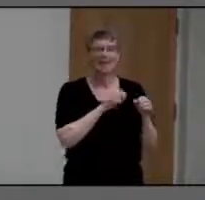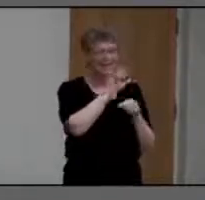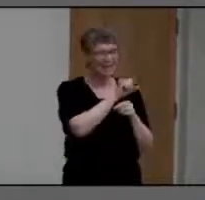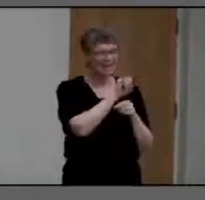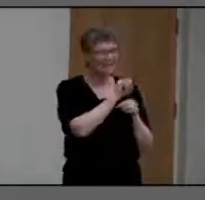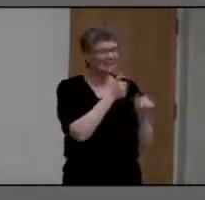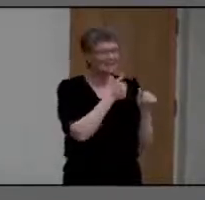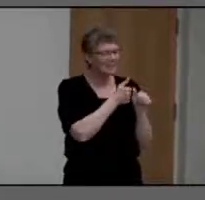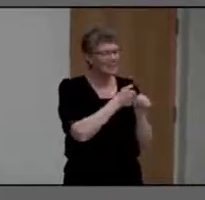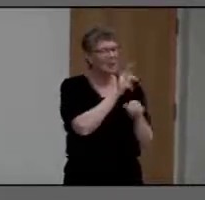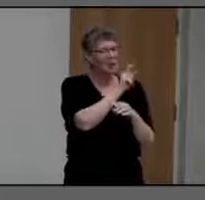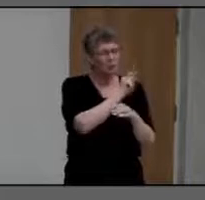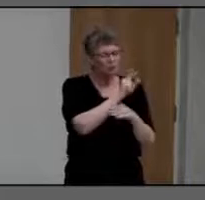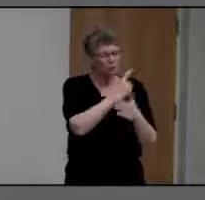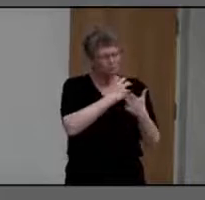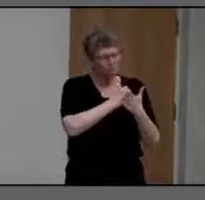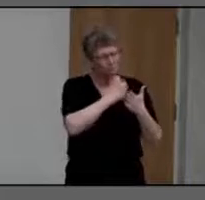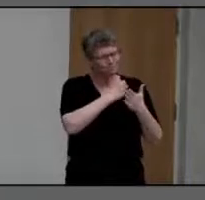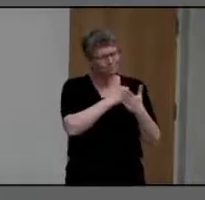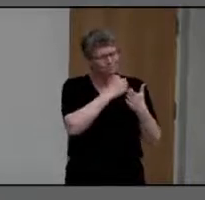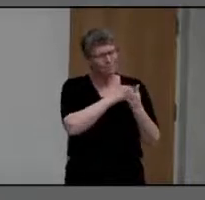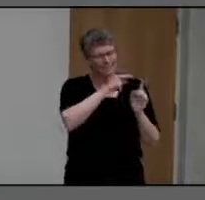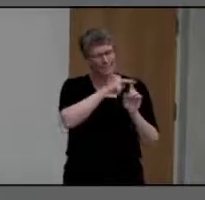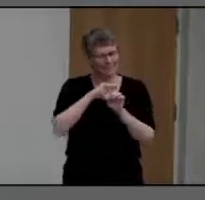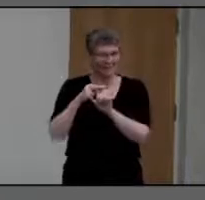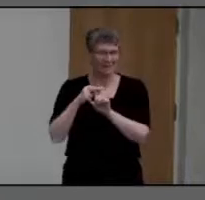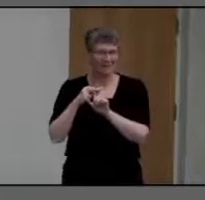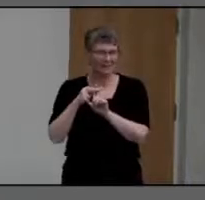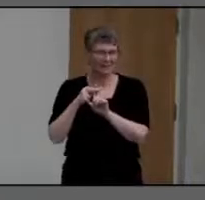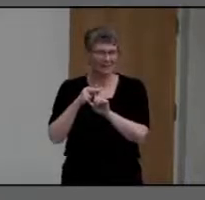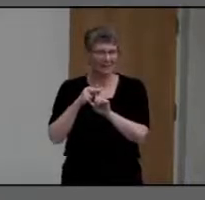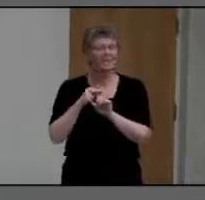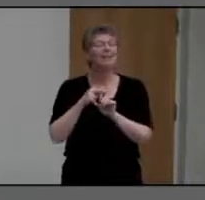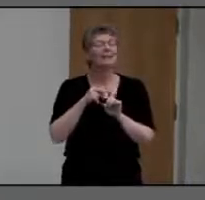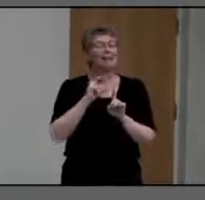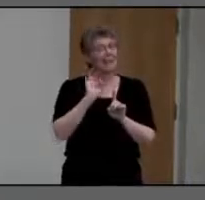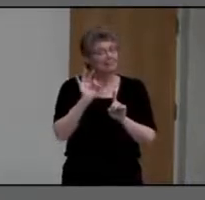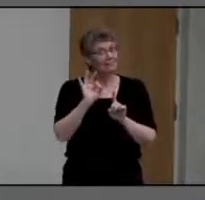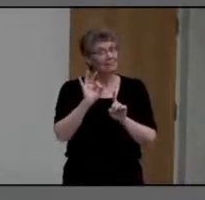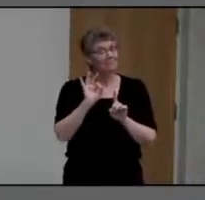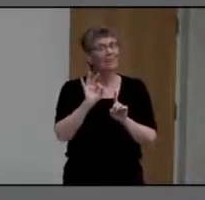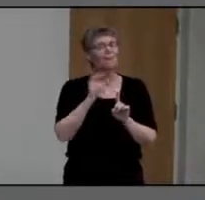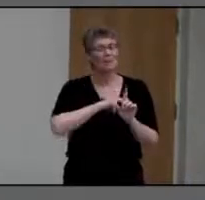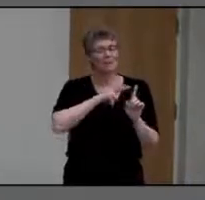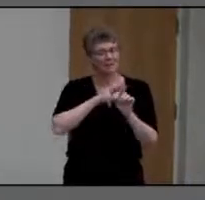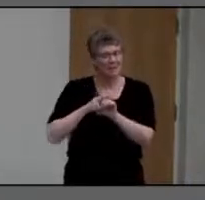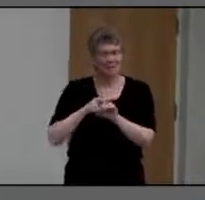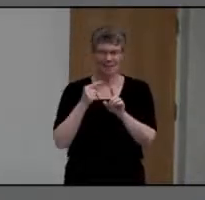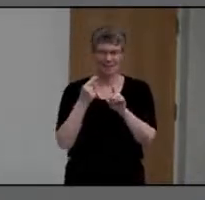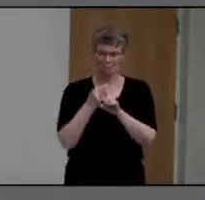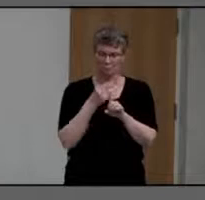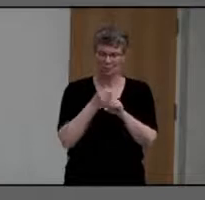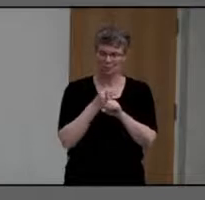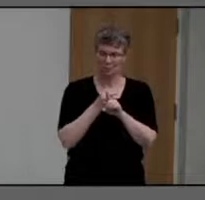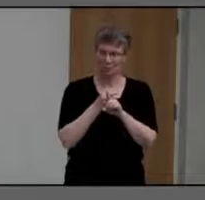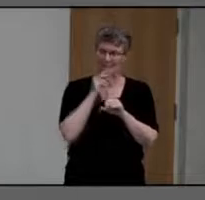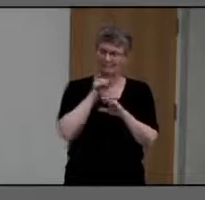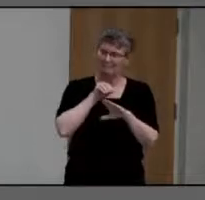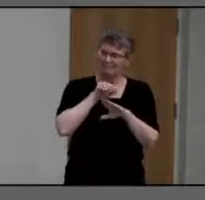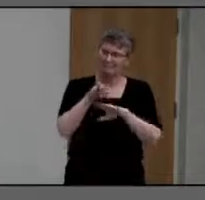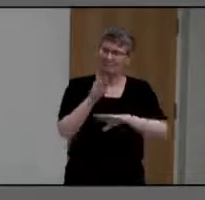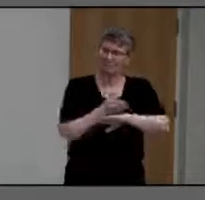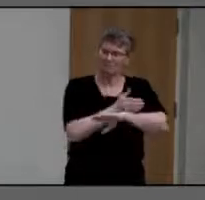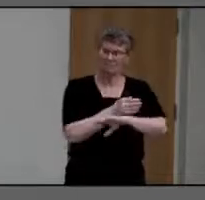It's something that we can use if we can use it appropriately to really make a difference in people's lives. That's